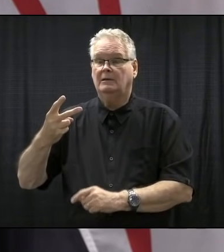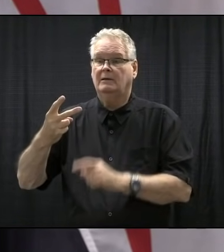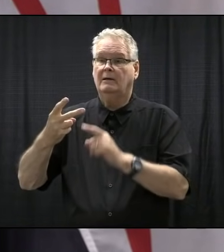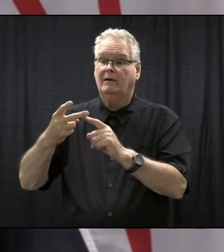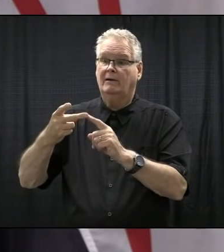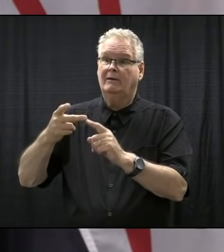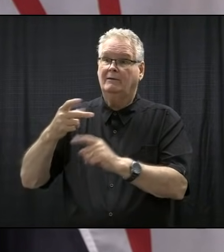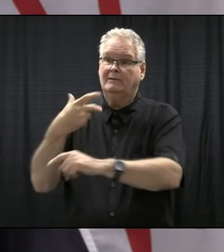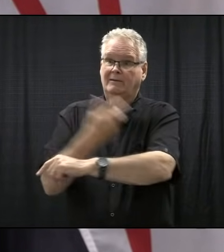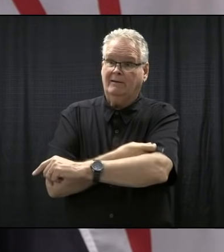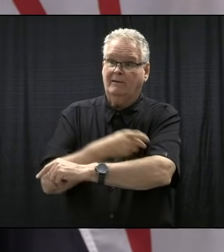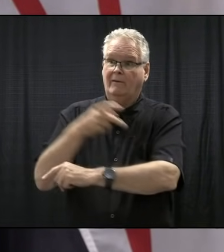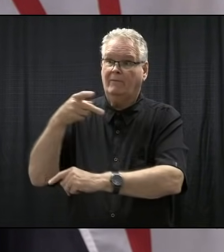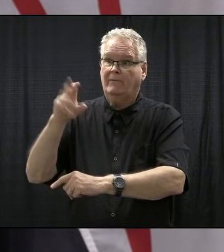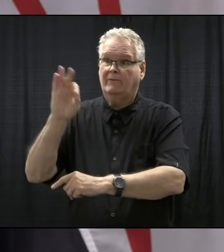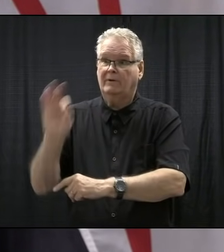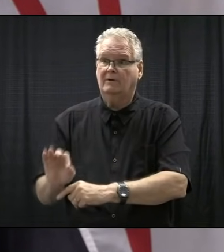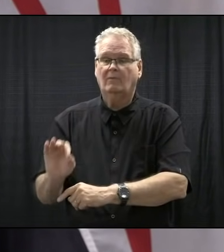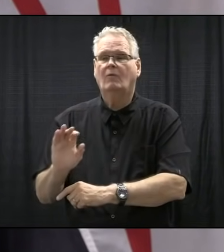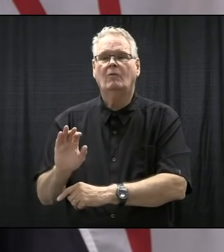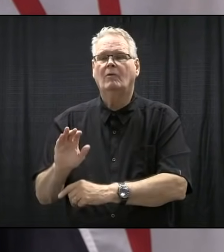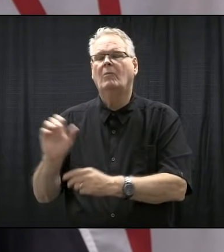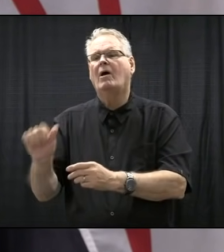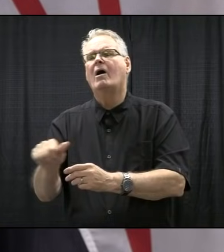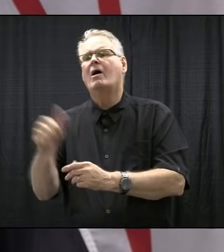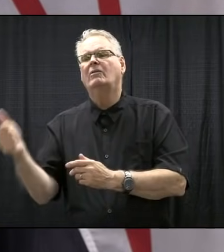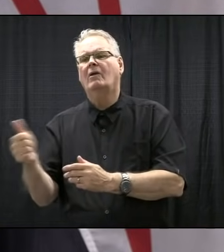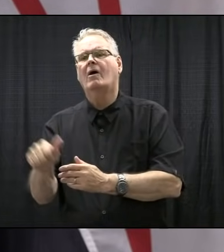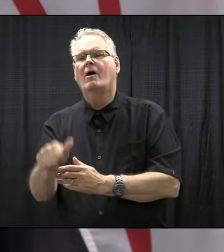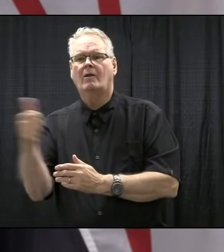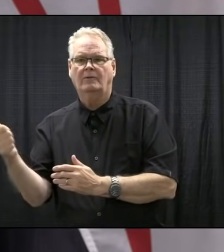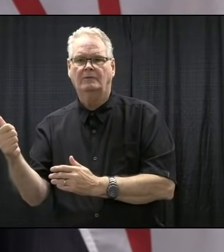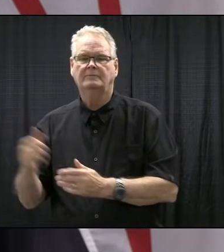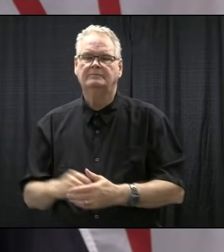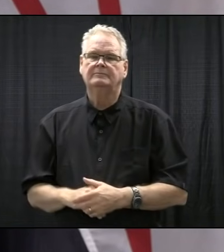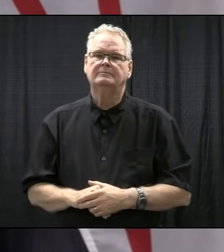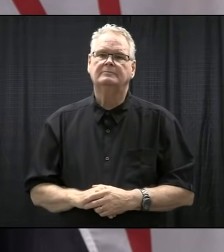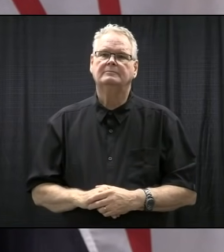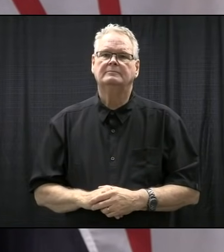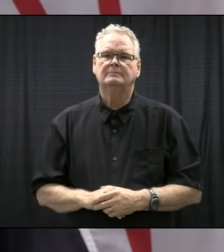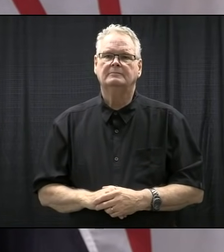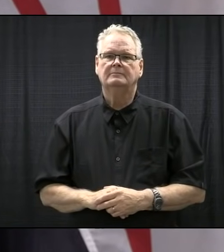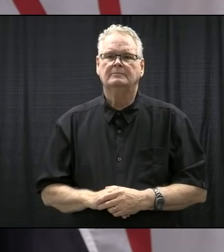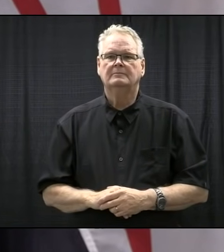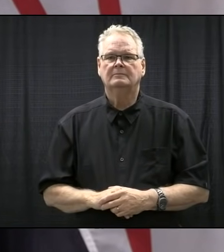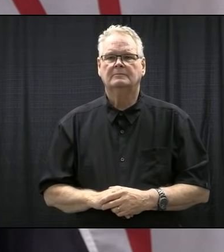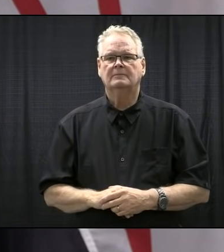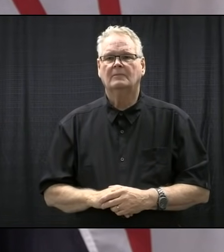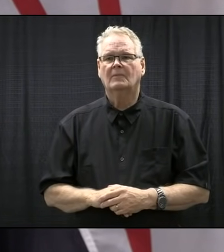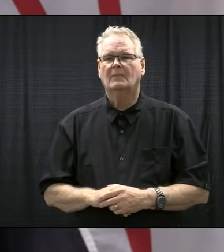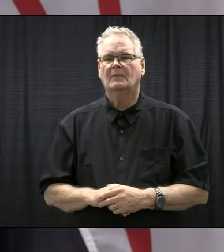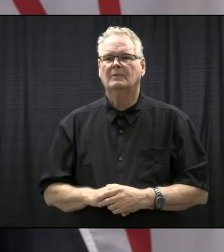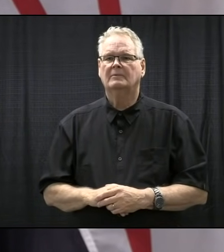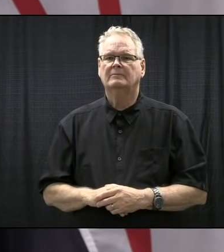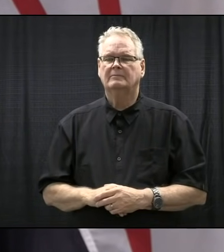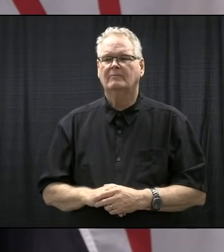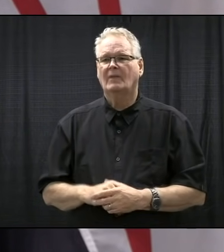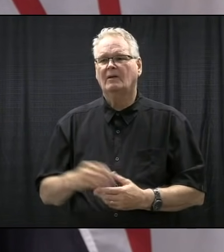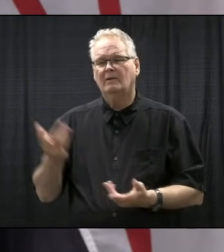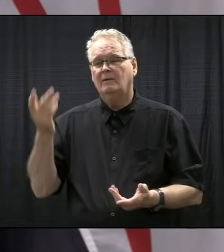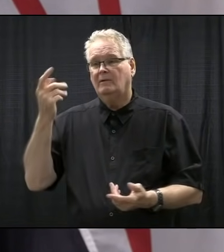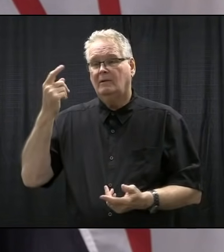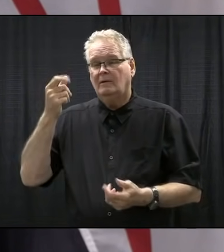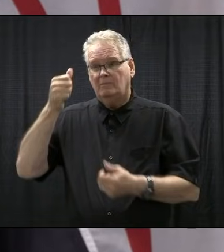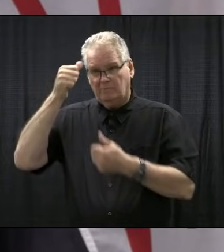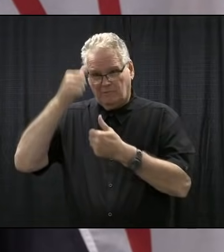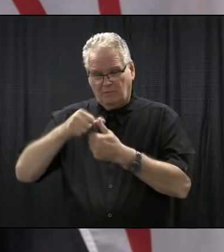Please remember that our focus is still on saving lives and preventing illness, not international leisure travel. It is still early